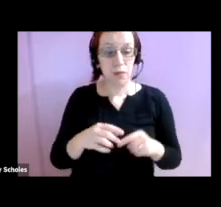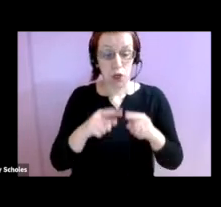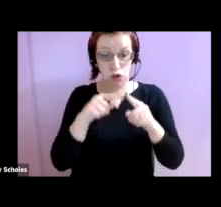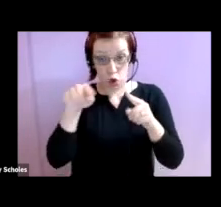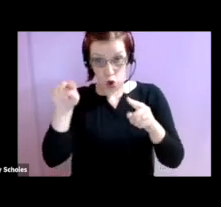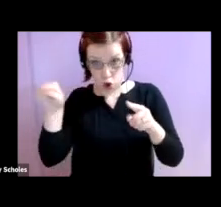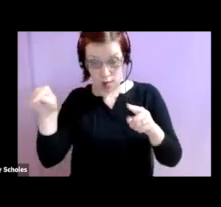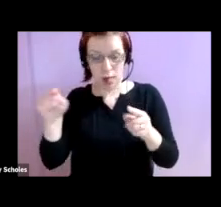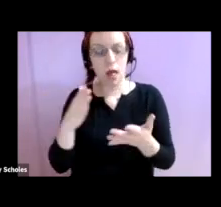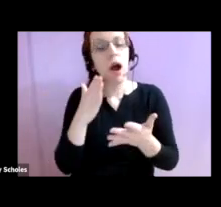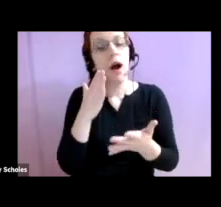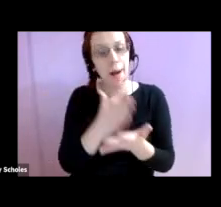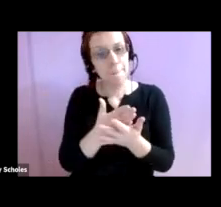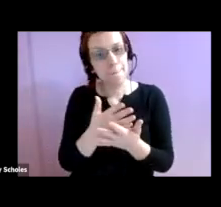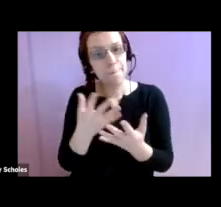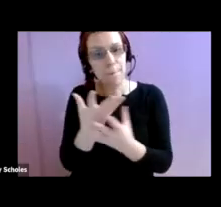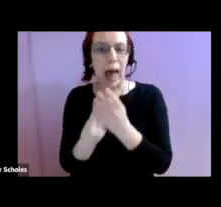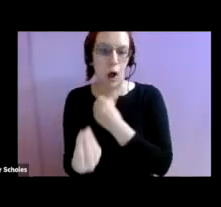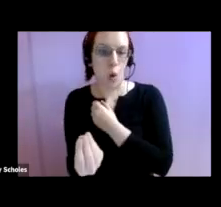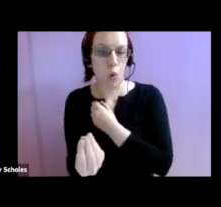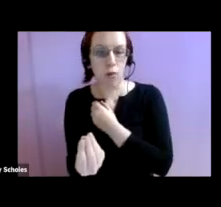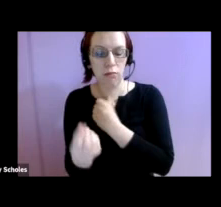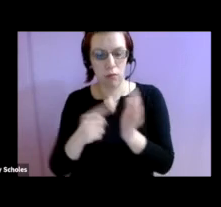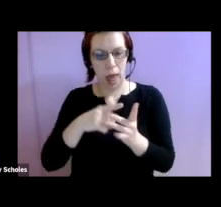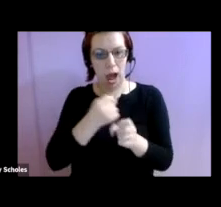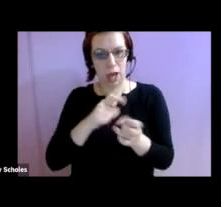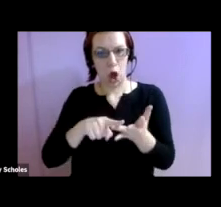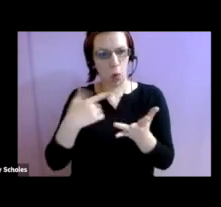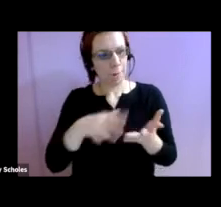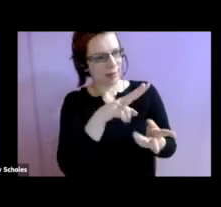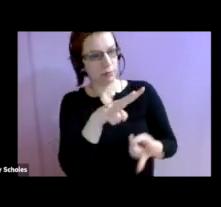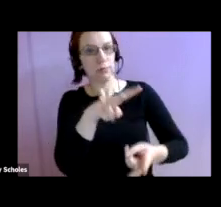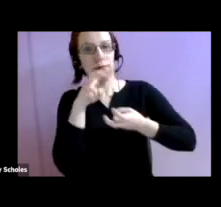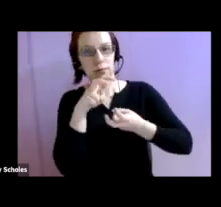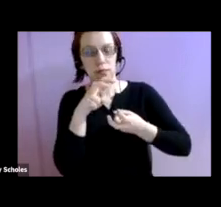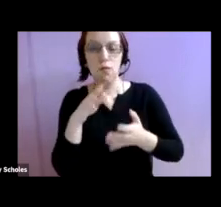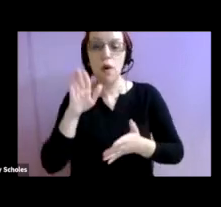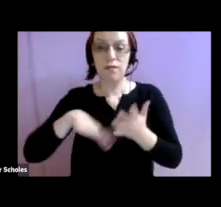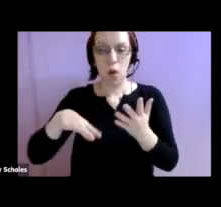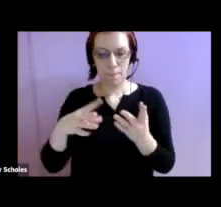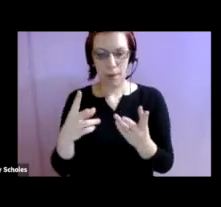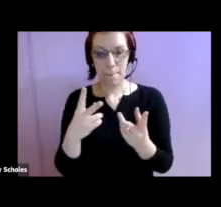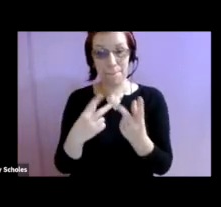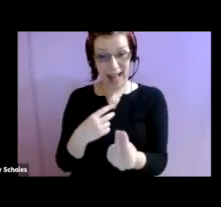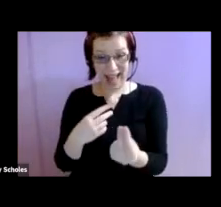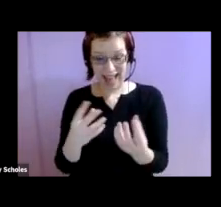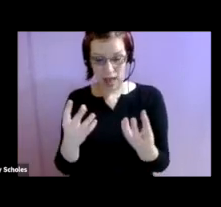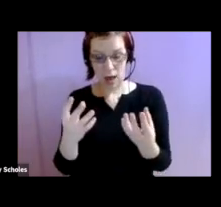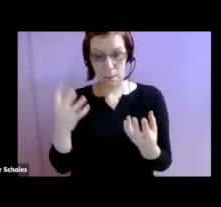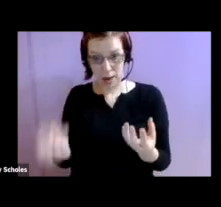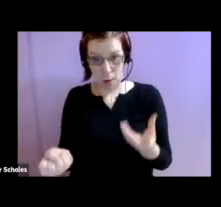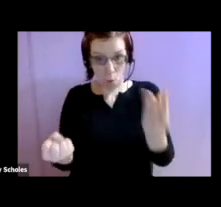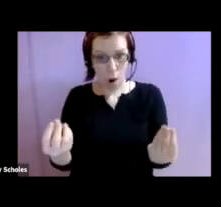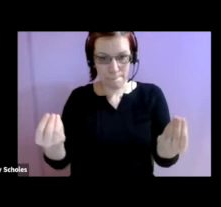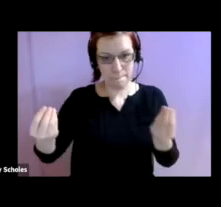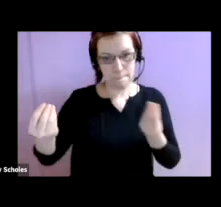where LIGO has detected the gravitational wave signals from pairs of black holes colliding. And so here you'll see a